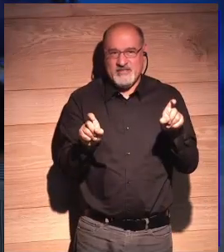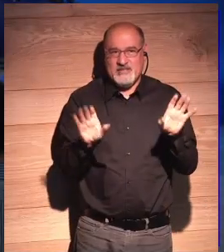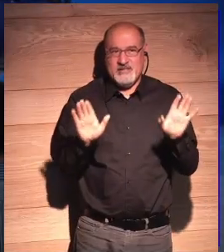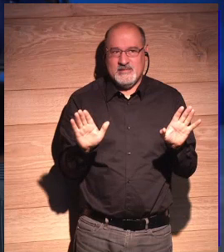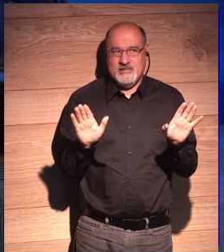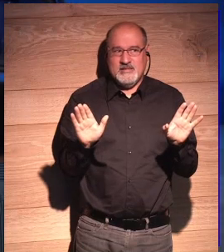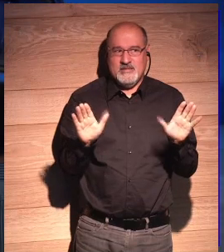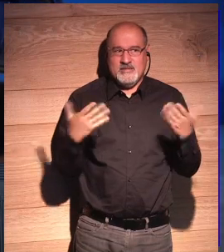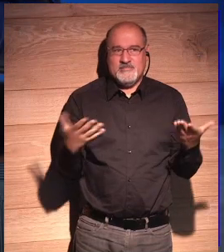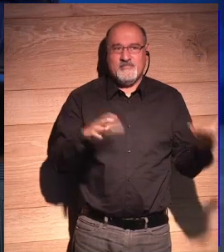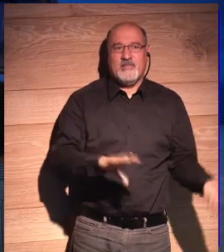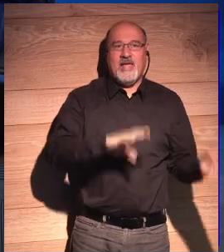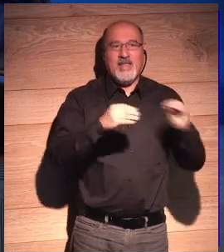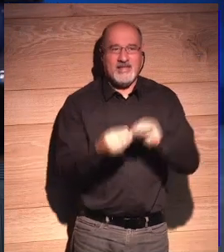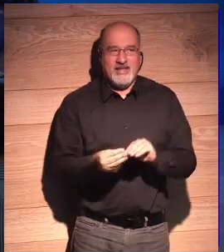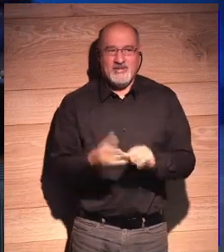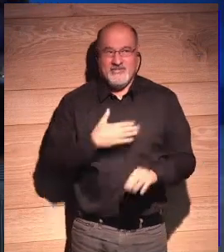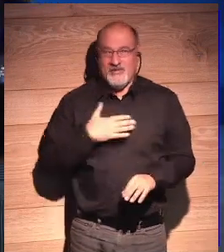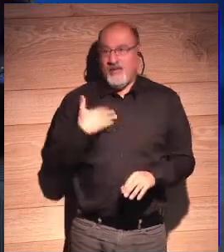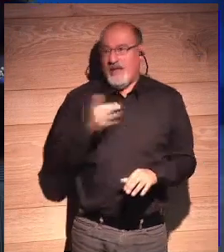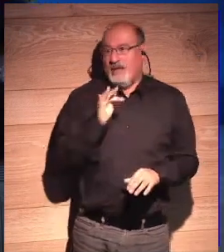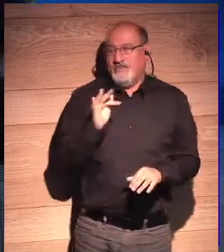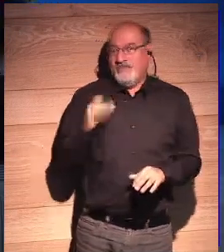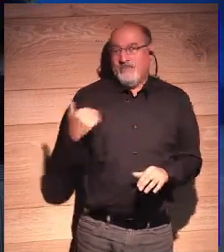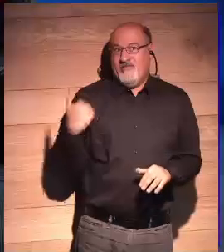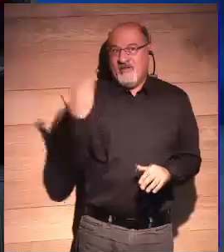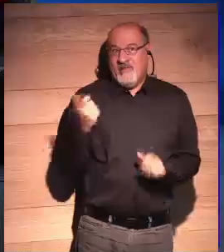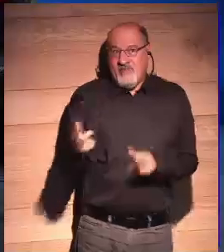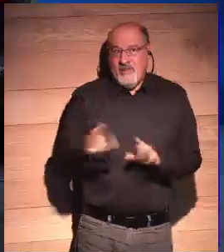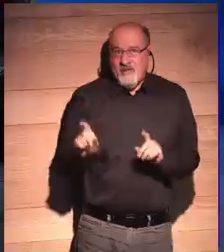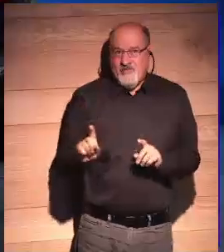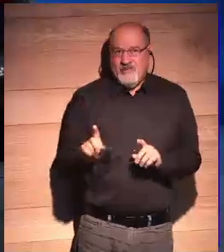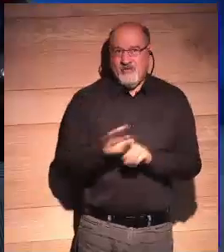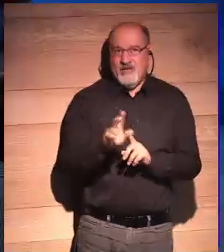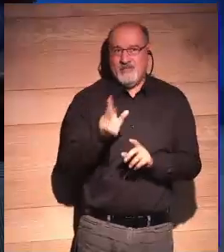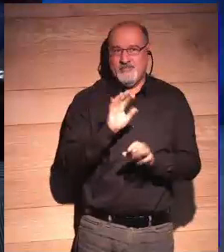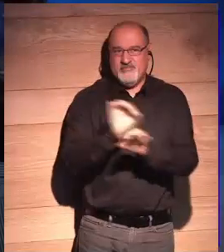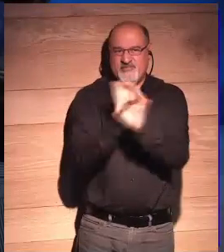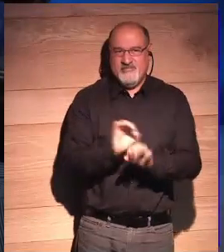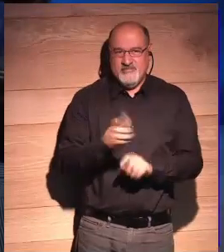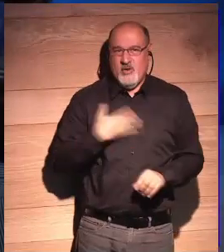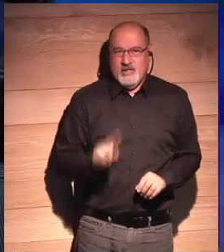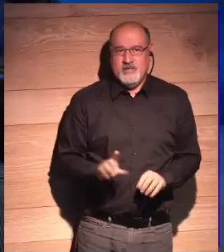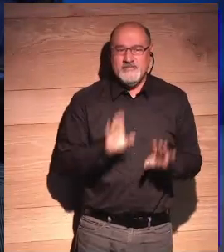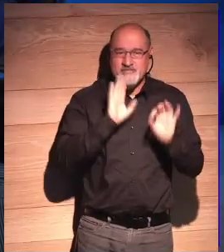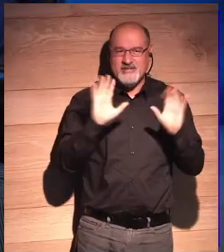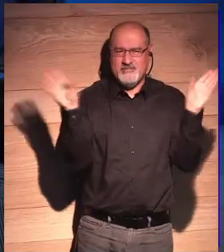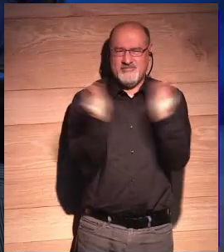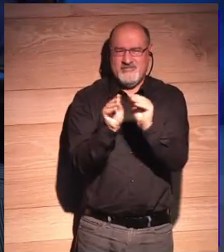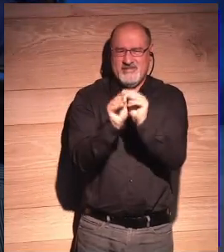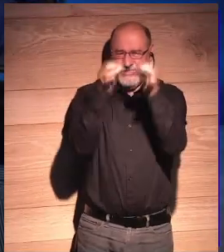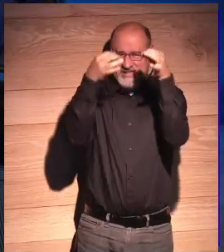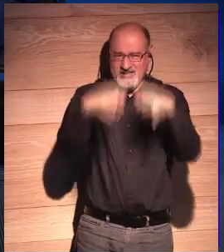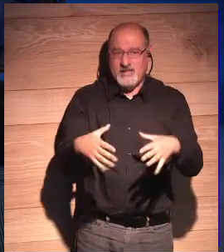¿Qué tal Ghost World, la adaptación? What do you think about the adaptation of Ghost World? Did you like it? You